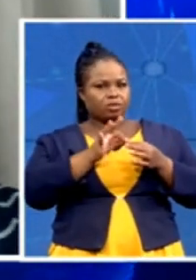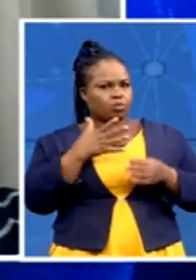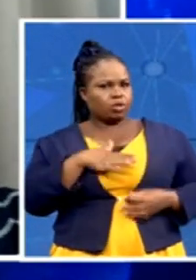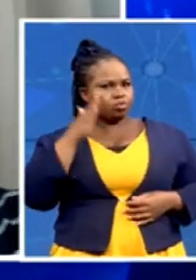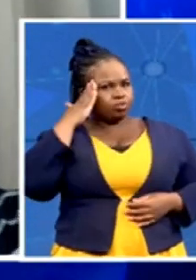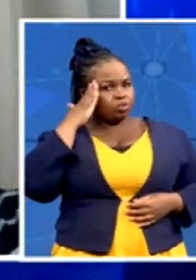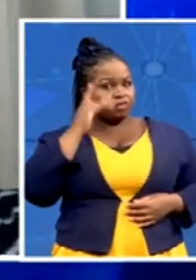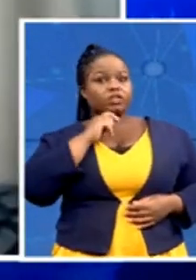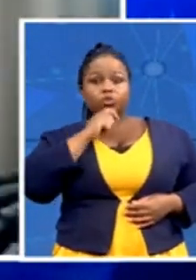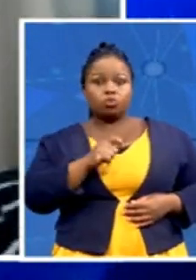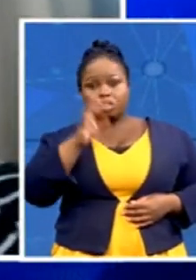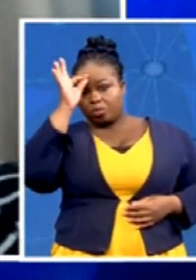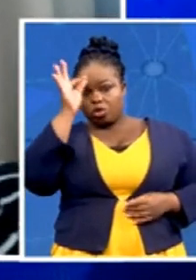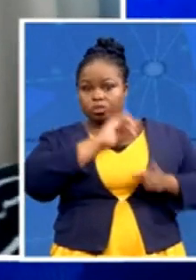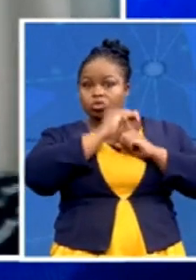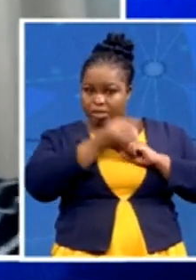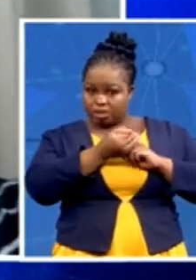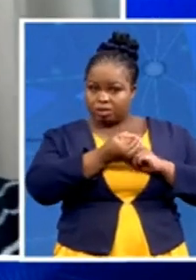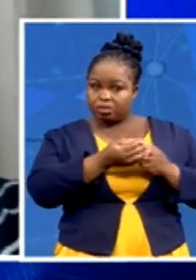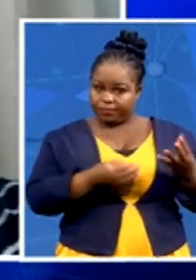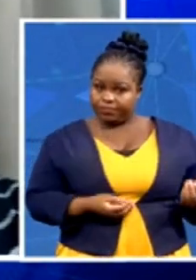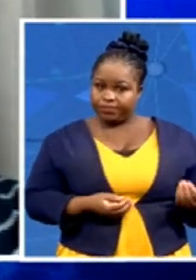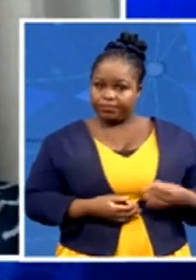protection, just to protect them for their own safety?